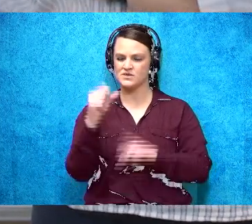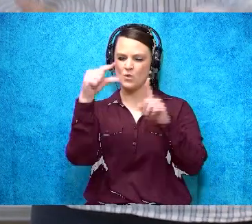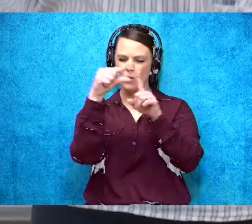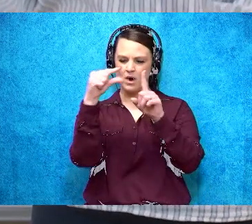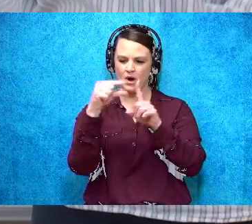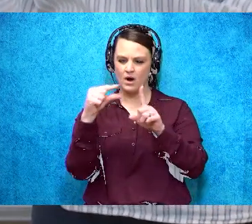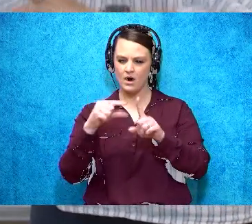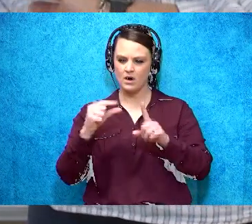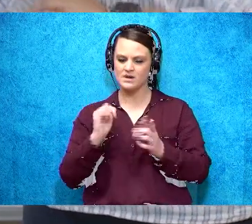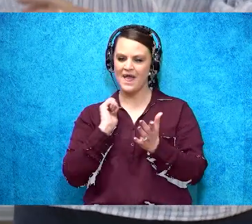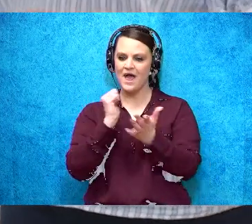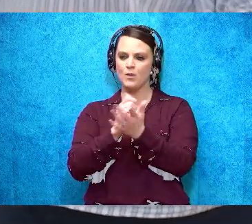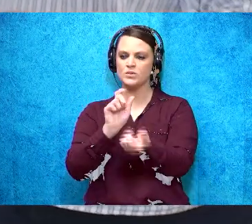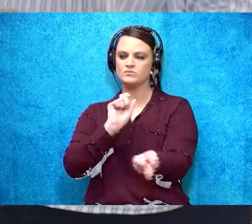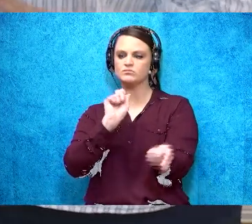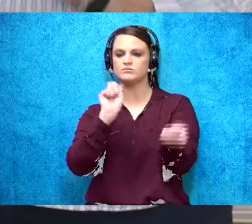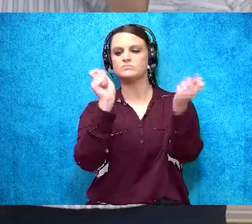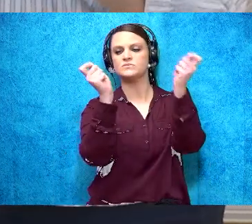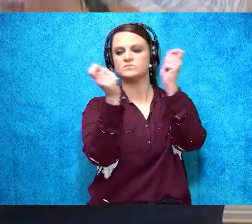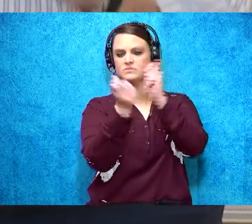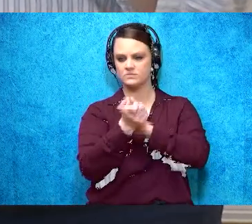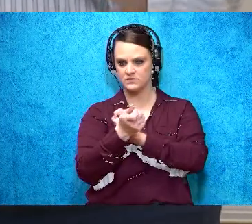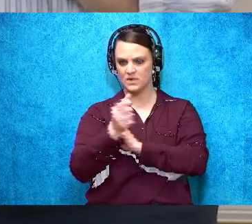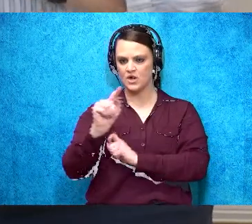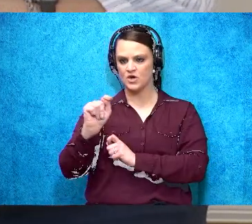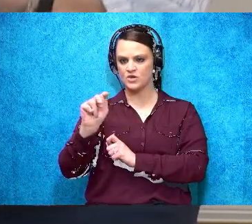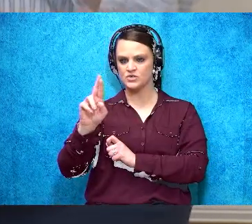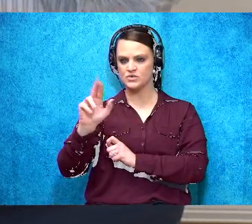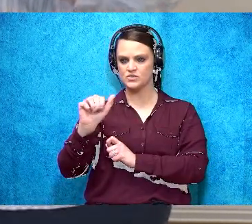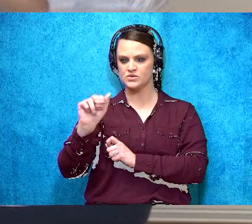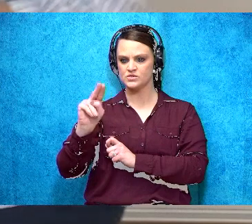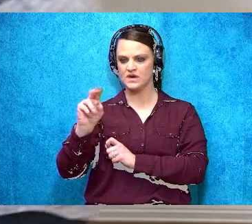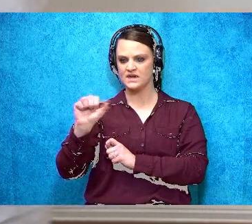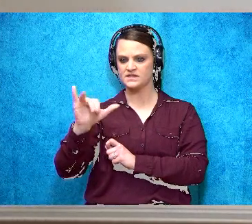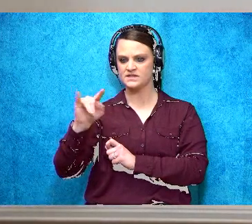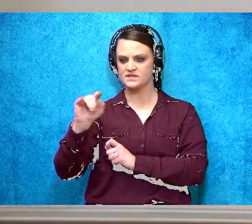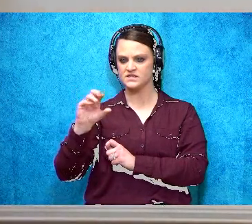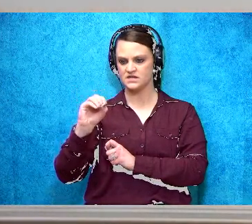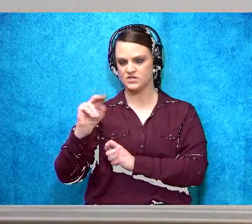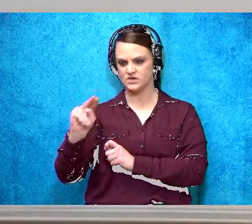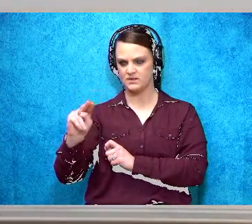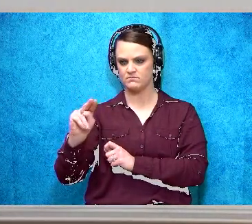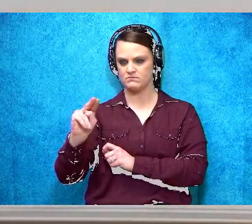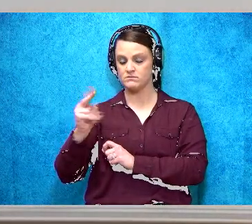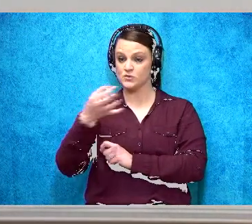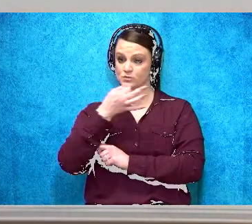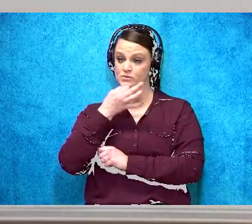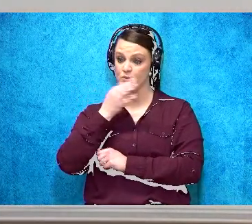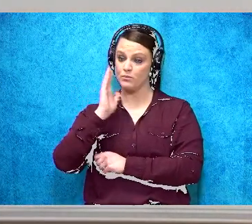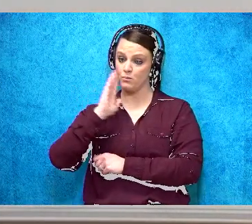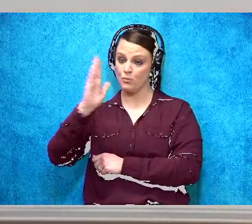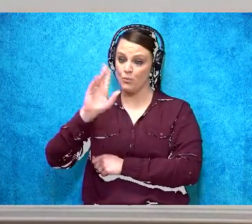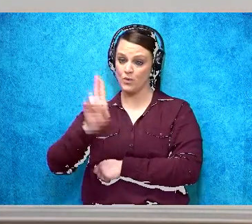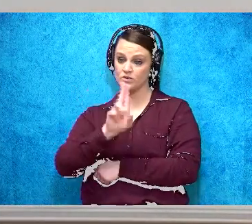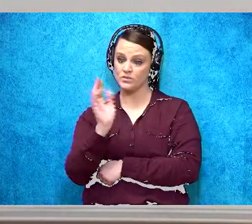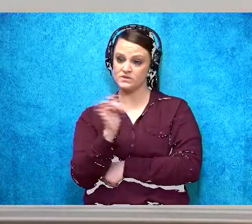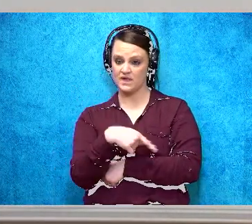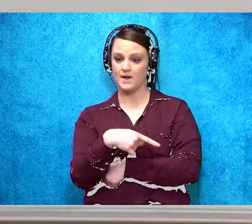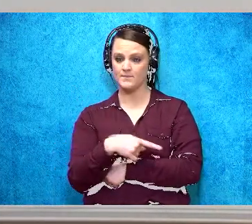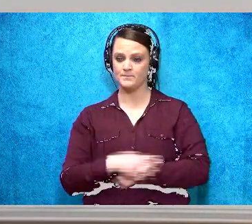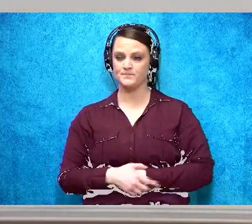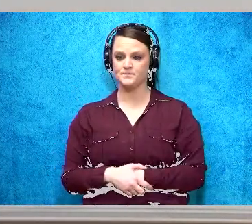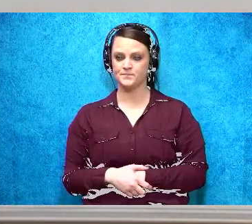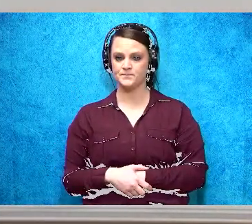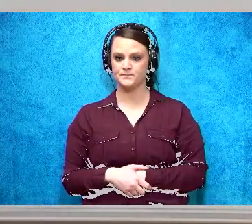help with our transition when we're writing about what we're reading. And that's something that we're going to do here in a little bit. But I'd